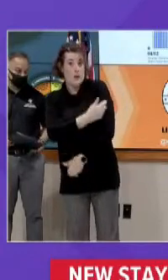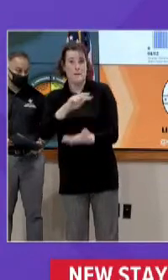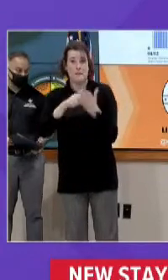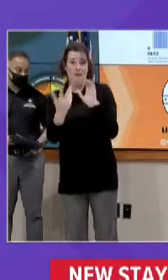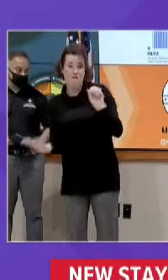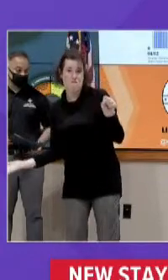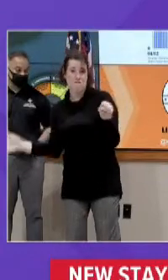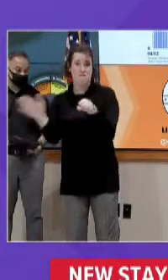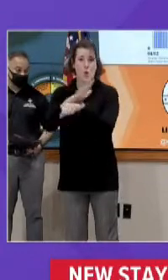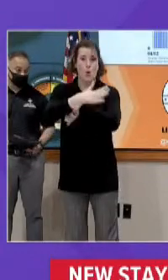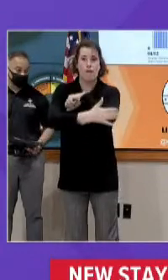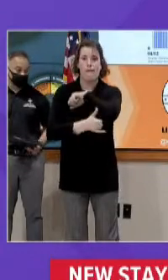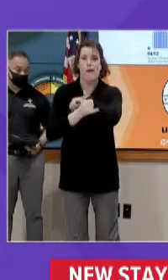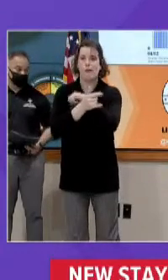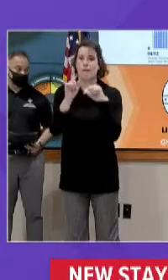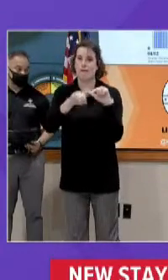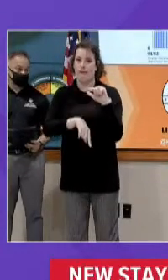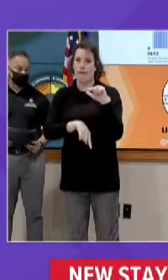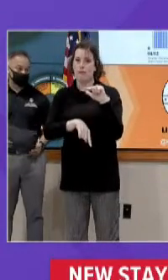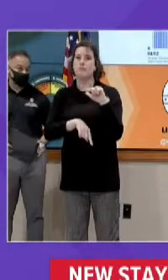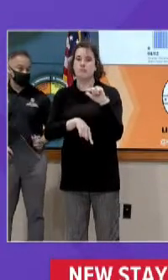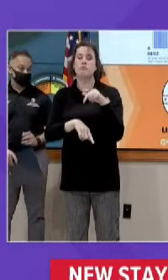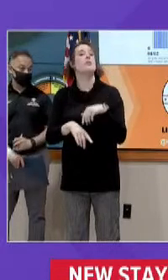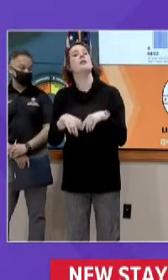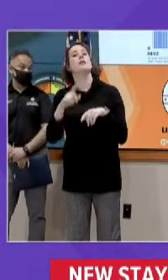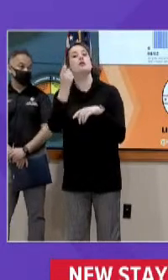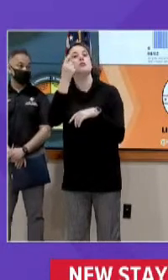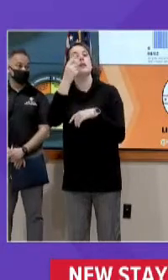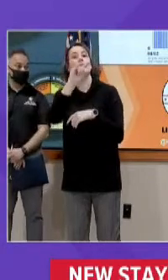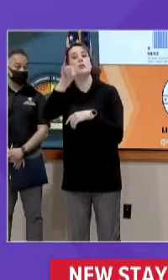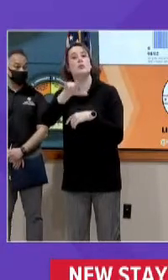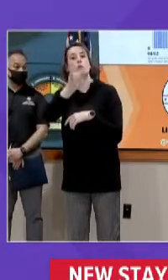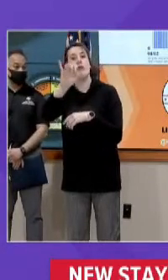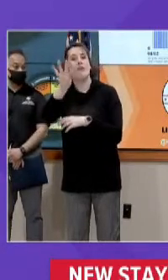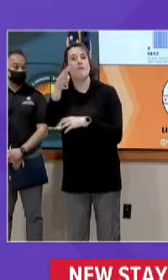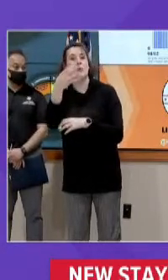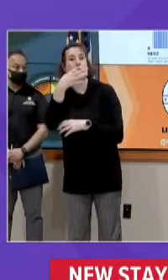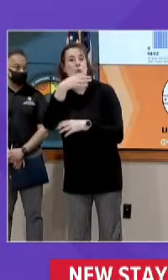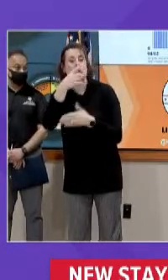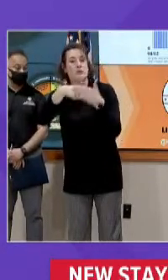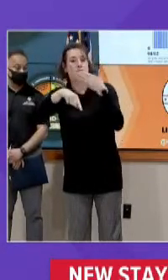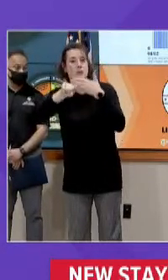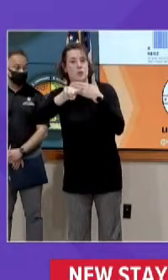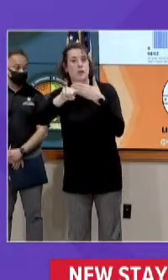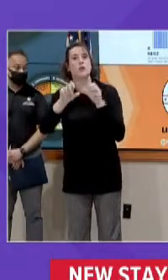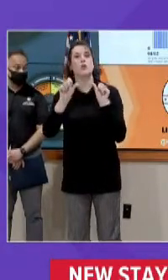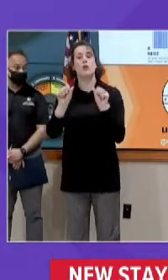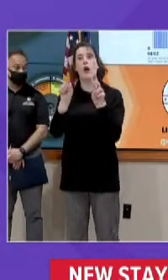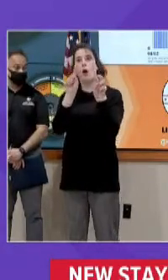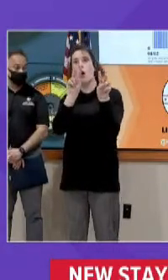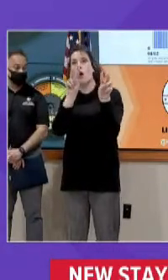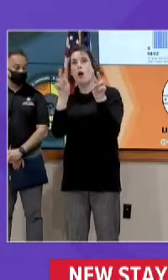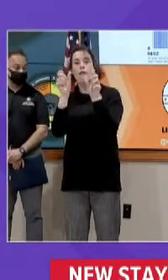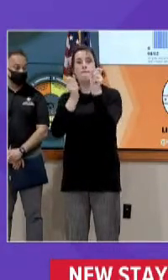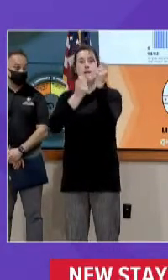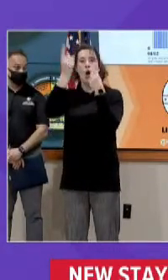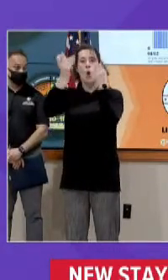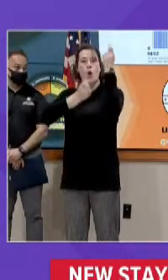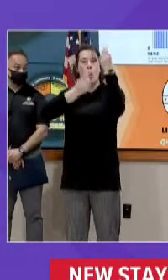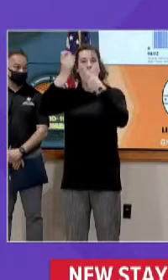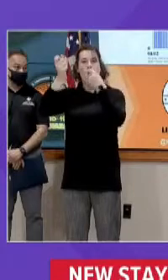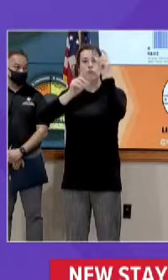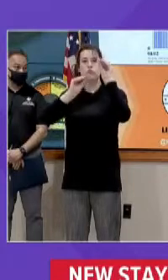the entire county. With July 4th coming up, we'll allow shows where people will be in their cars. We will not be